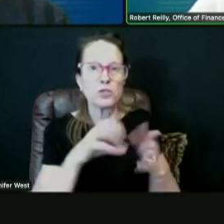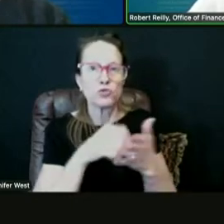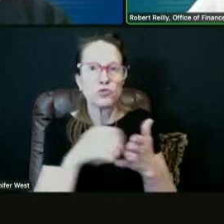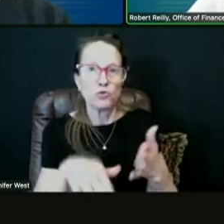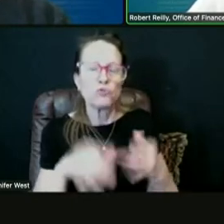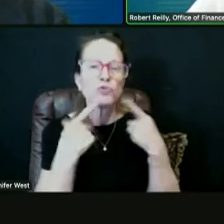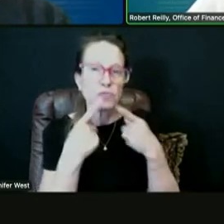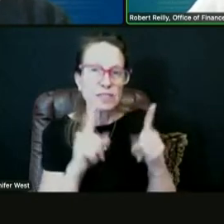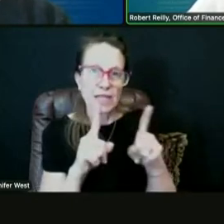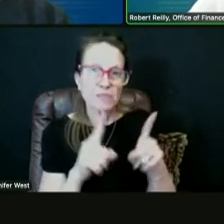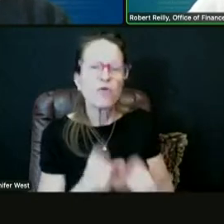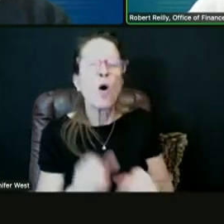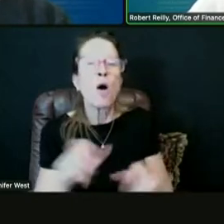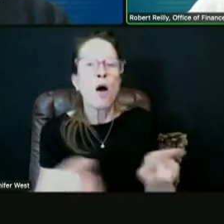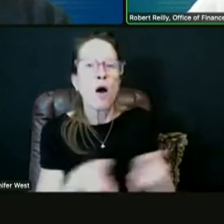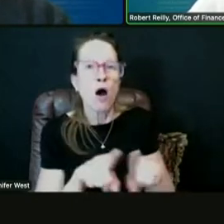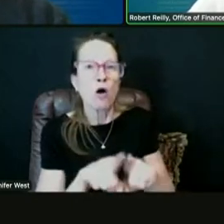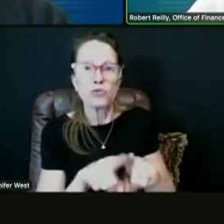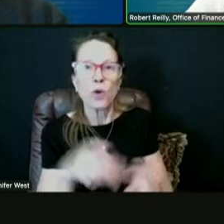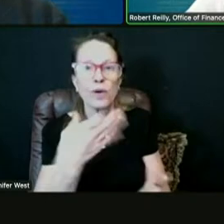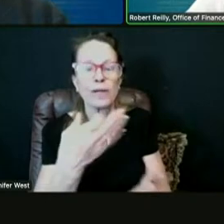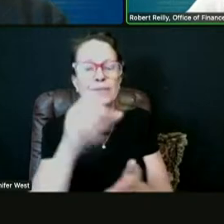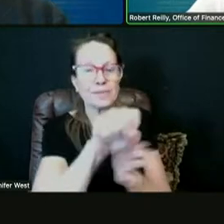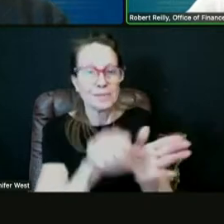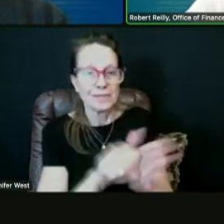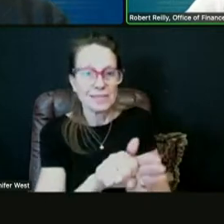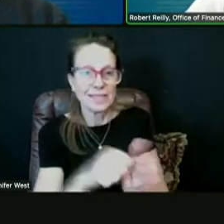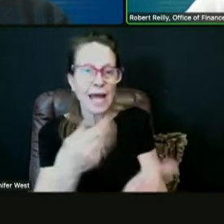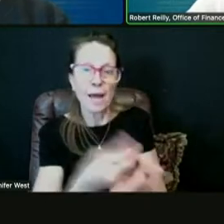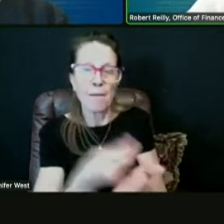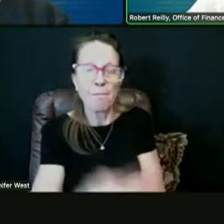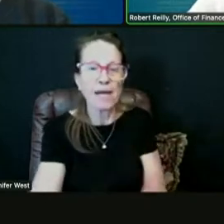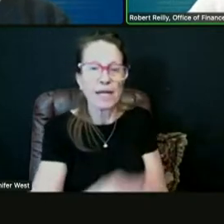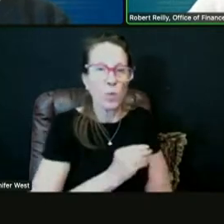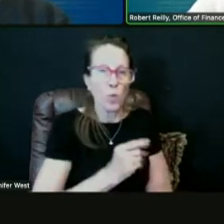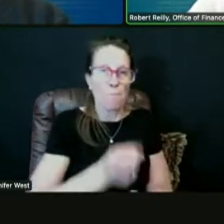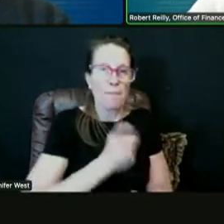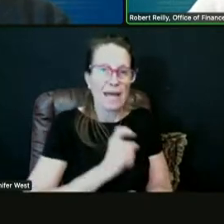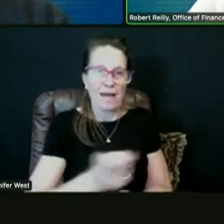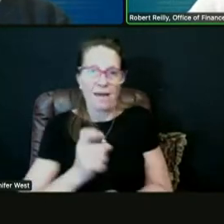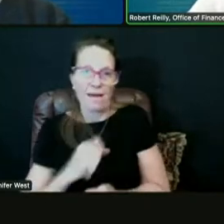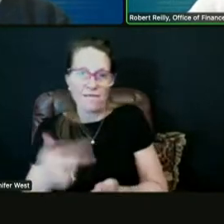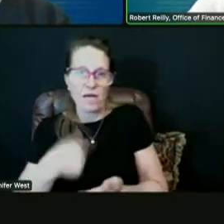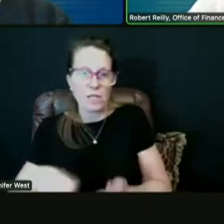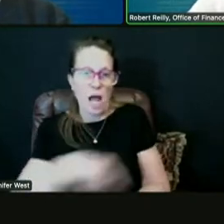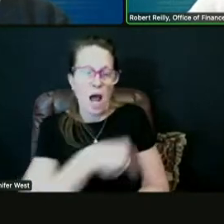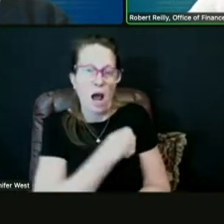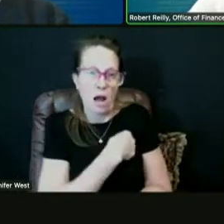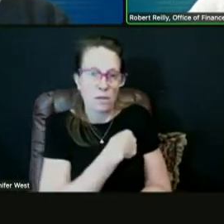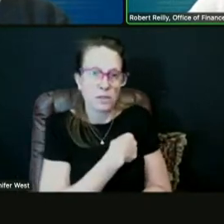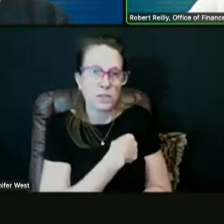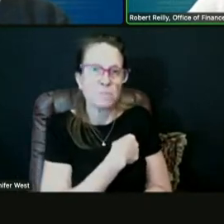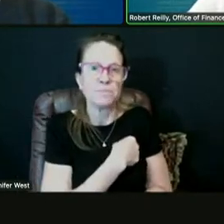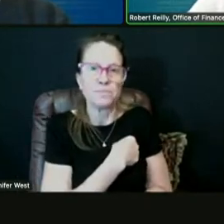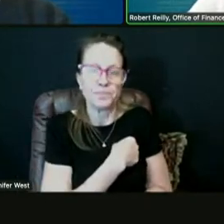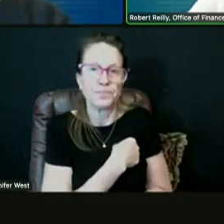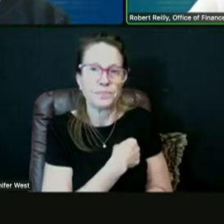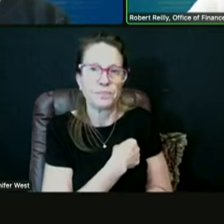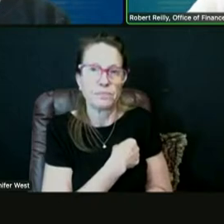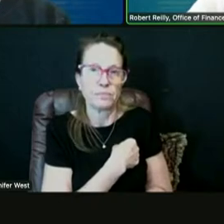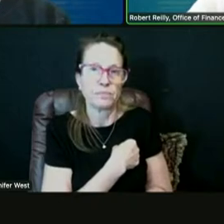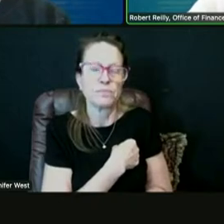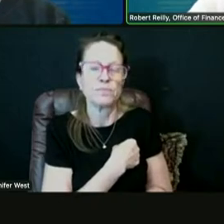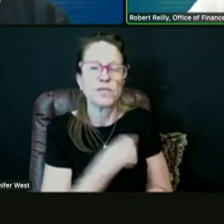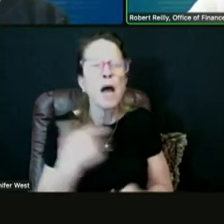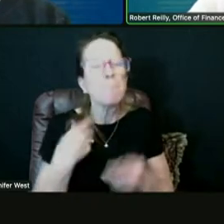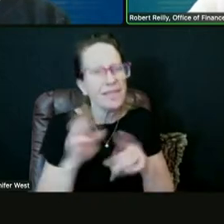we know that we're going to be getting state funding. You know, a chunk of the state funding is specifically set aside for Blueprint, but that only gets us so far. So there